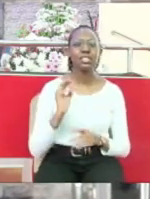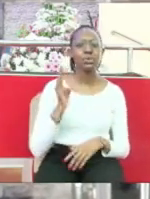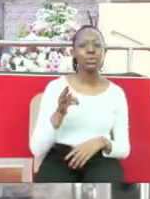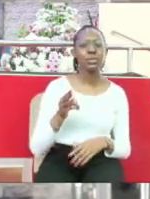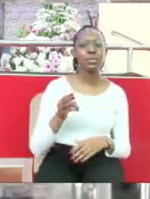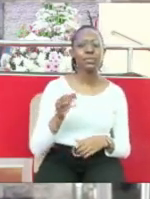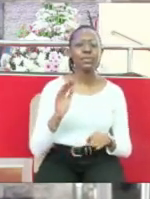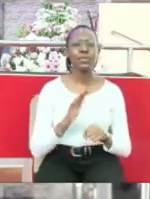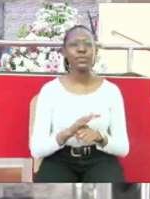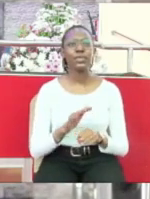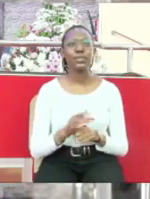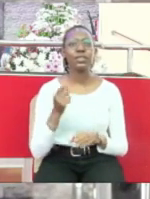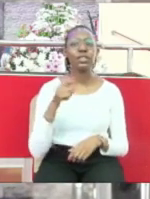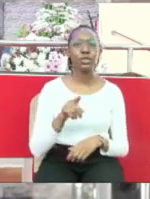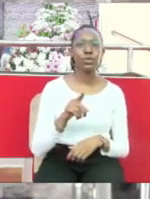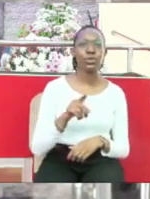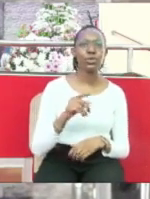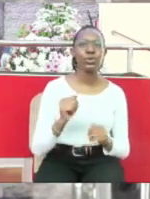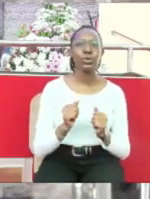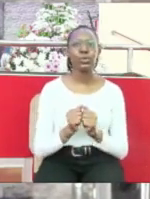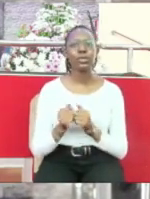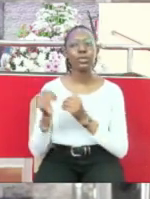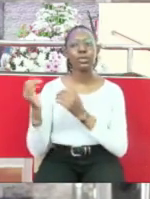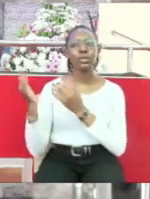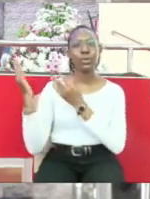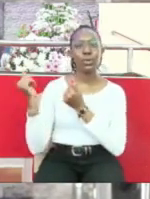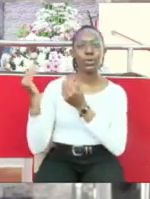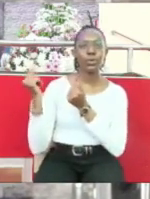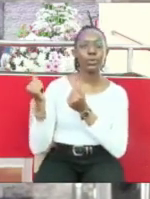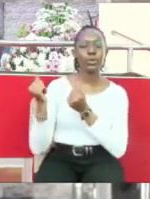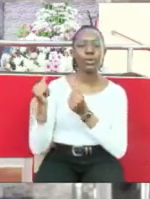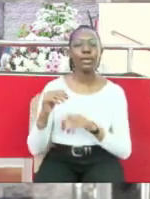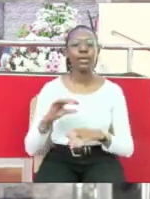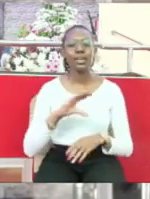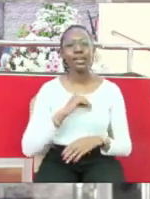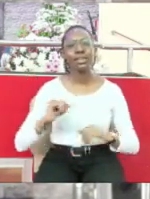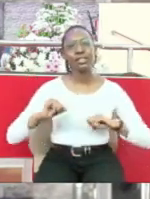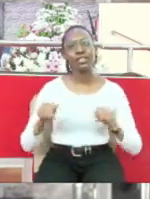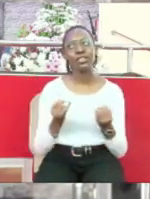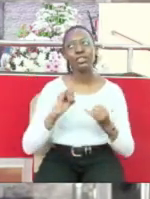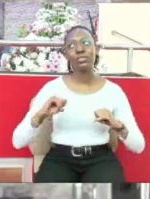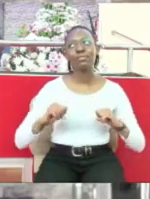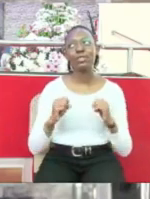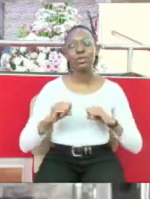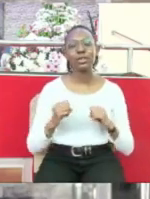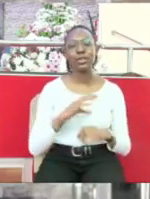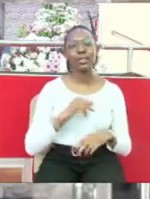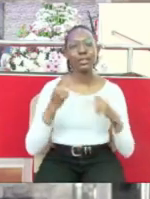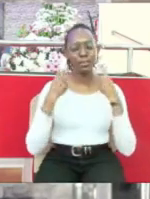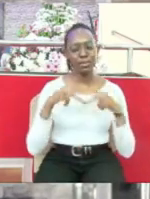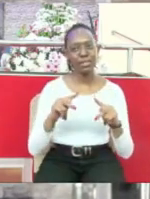hope. Na tumaini. He will fill you. Atakujaza. With joy. Na furaha. He will fill you. Atakujaza. With peace. Na amani. If